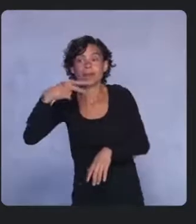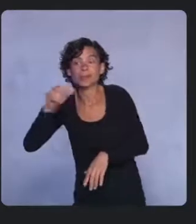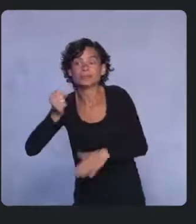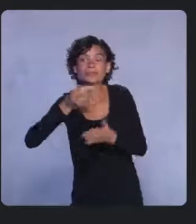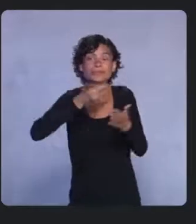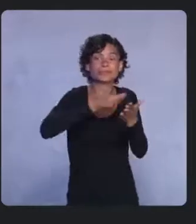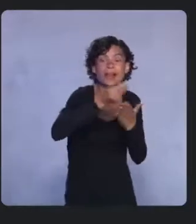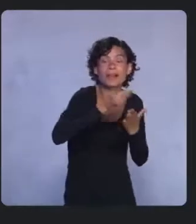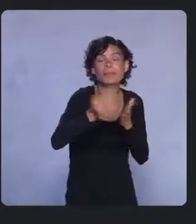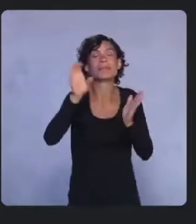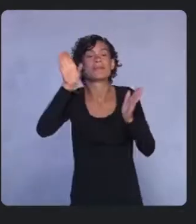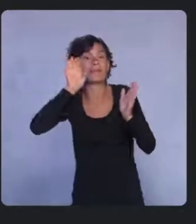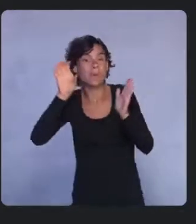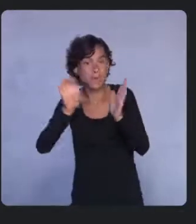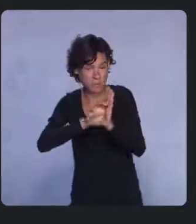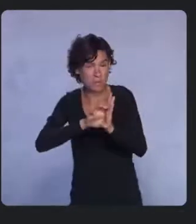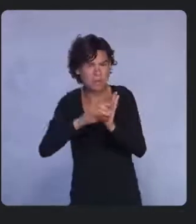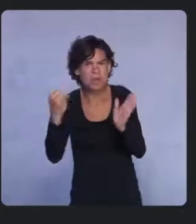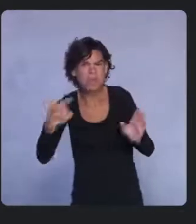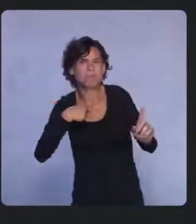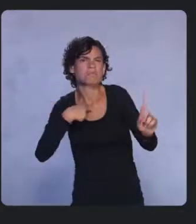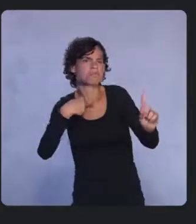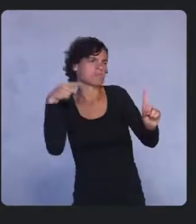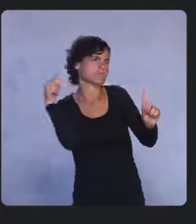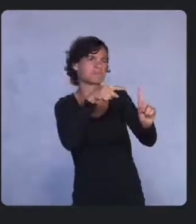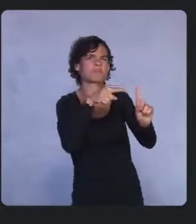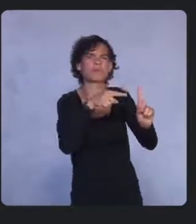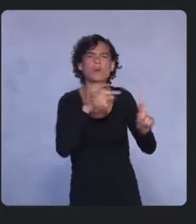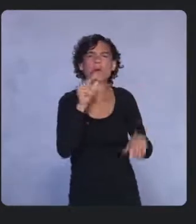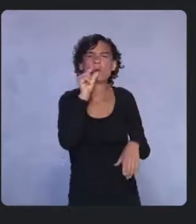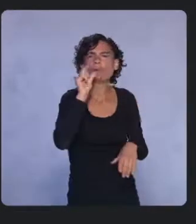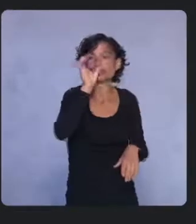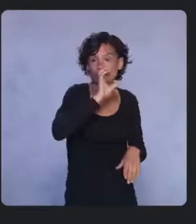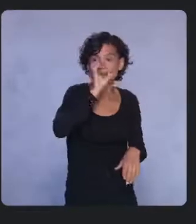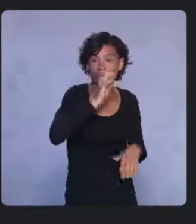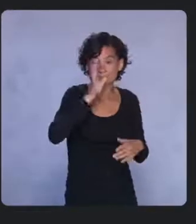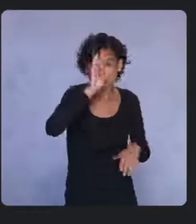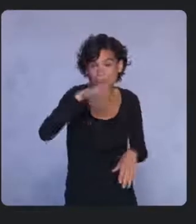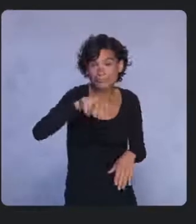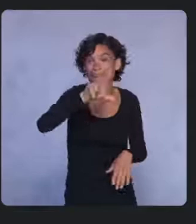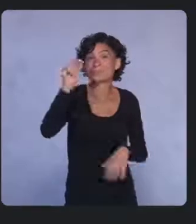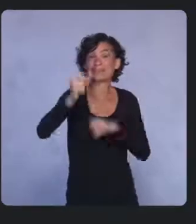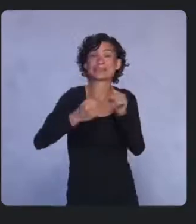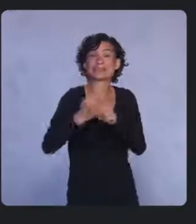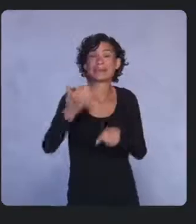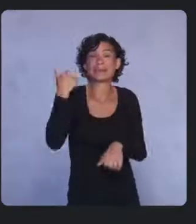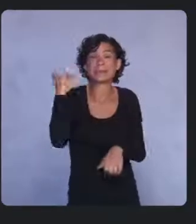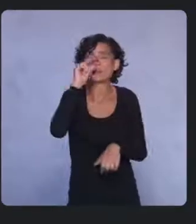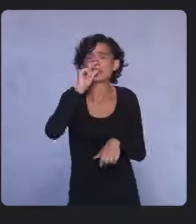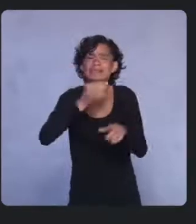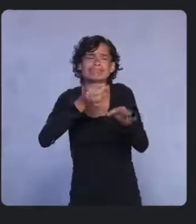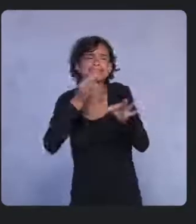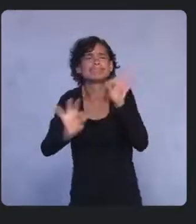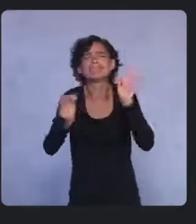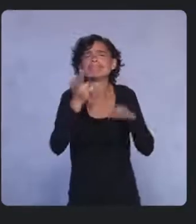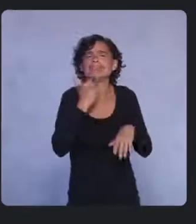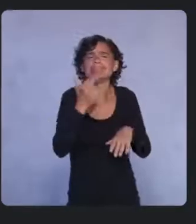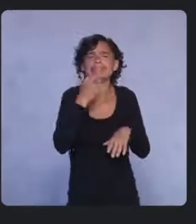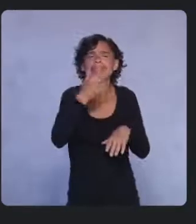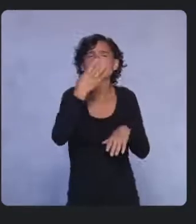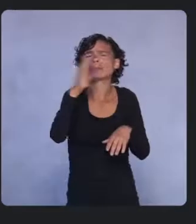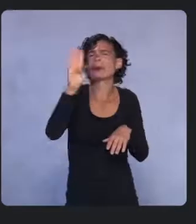Shopping, and Photos. Let's start with Search. 20 years ago, Google was just 10 blue